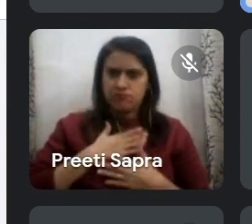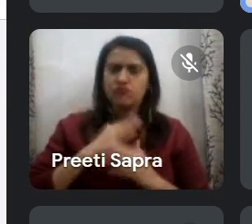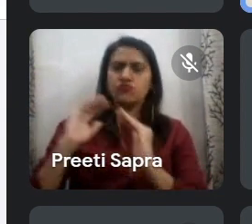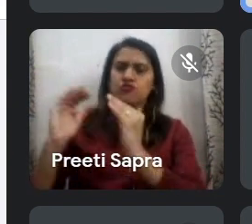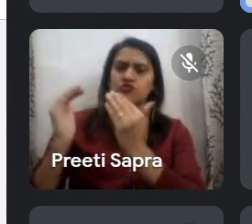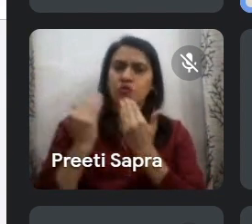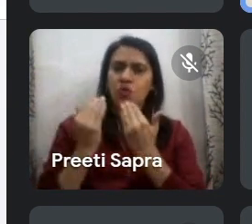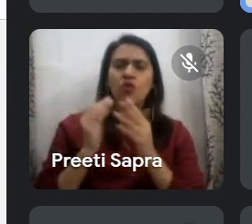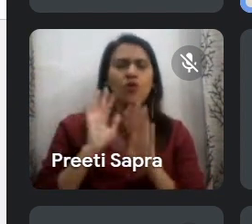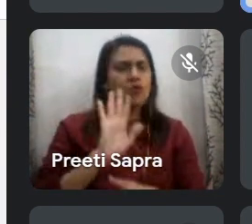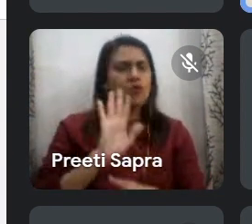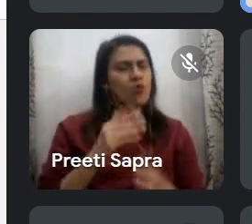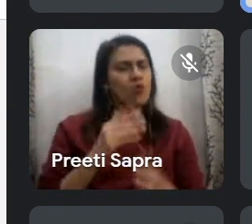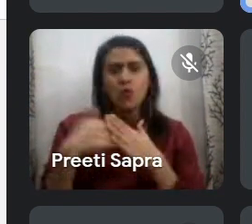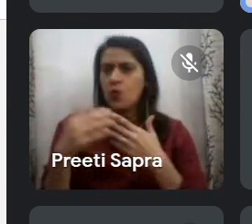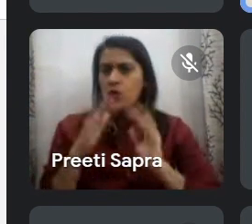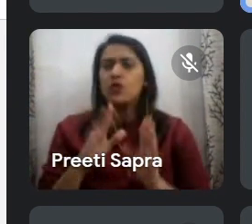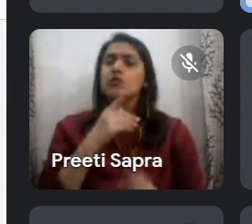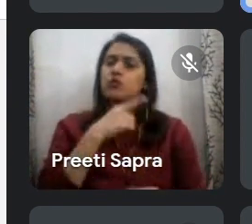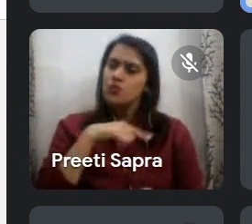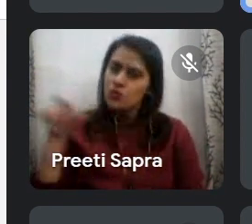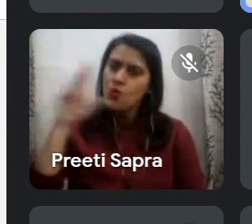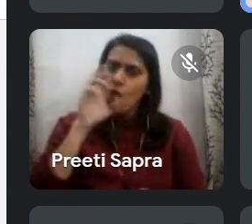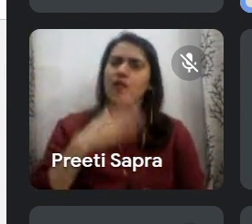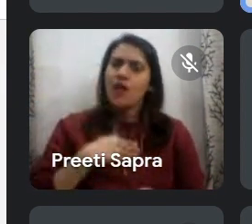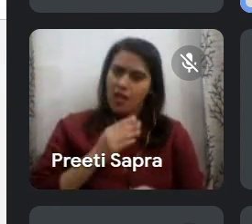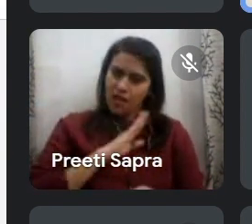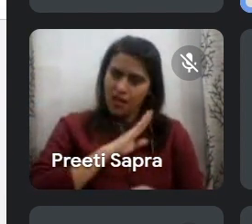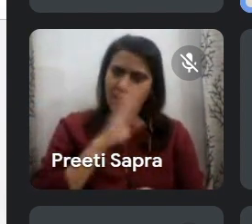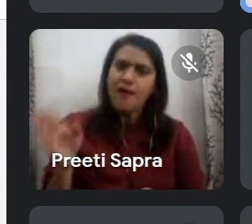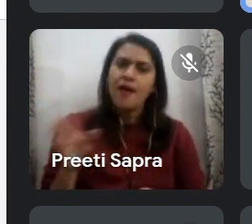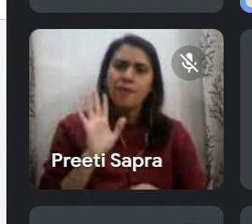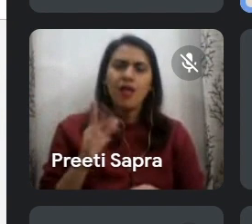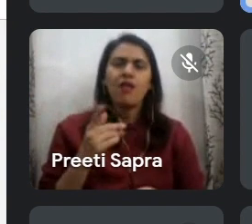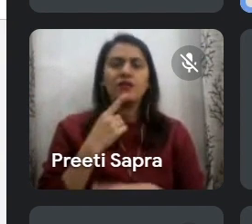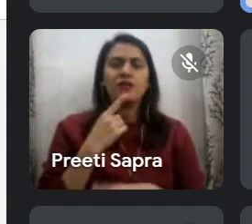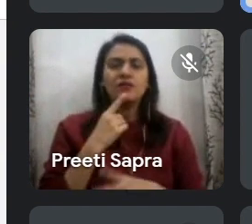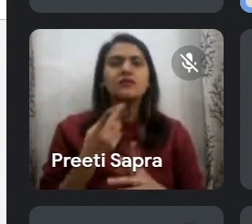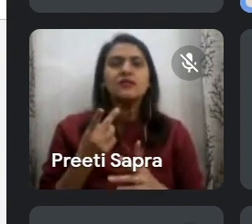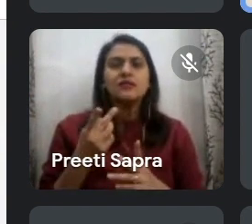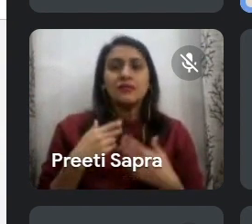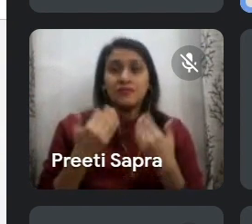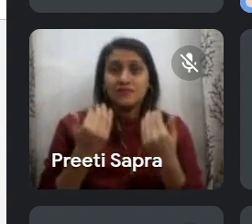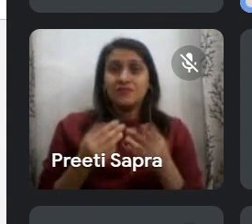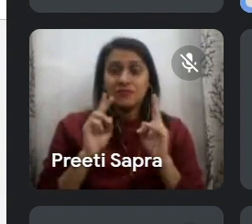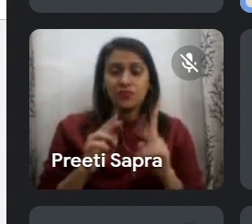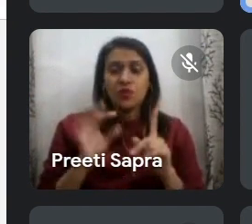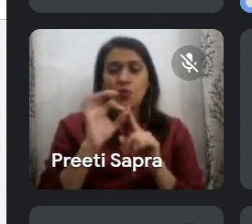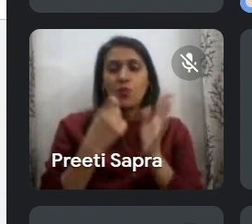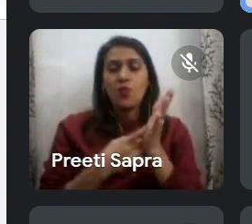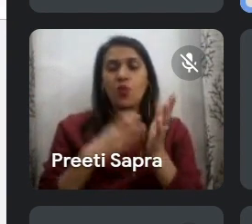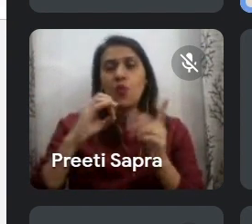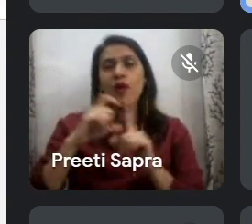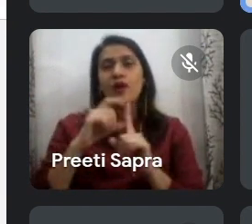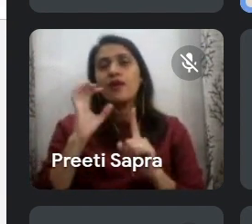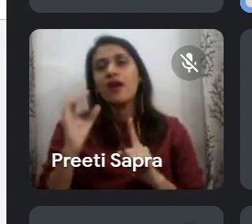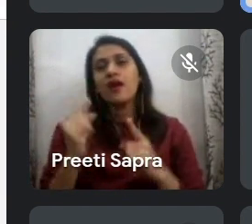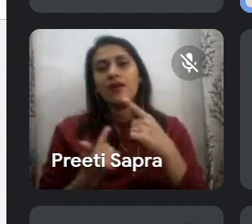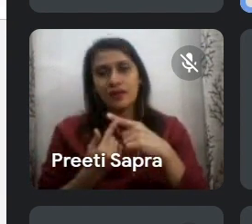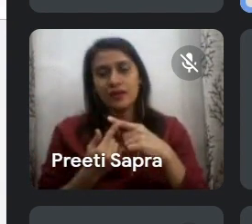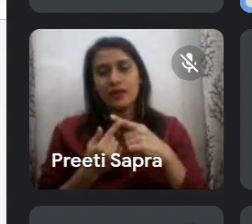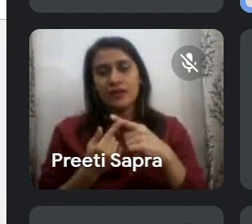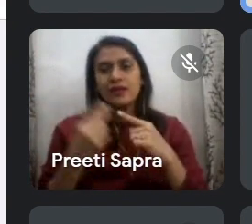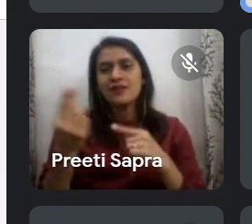like, it's okay, go, and we'll come to your college. Even now, I'm pursuing my product design engineering right now, BDES, that